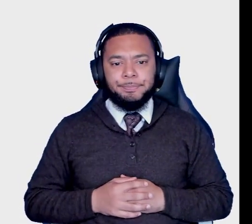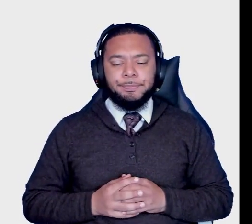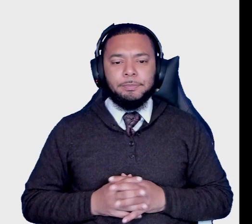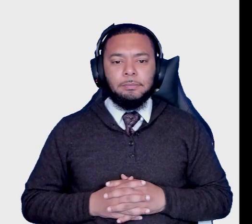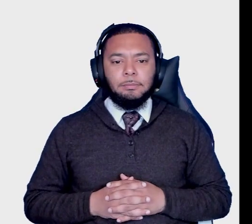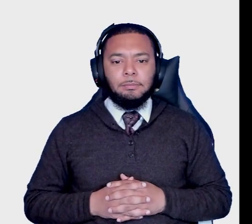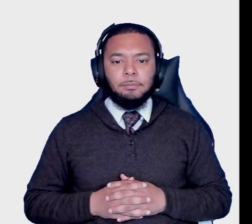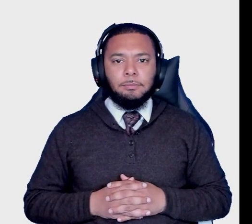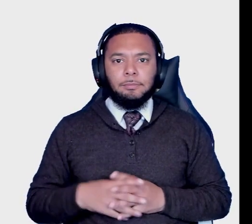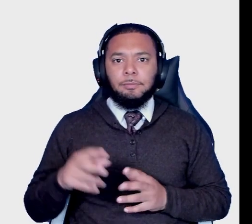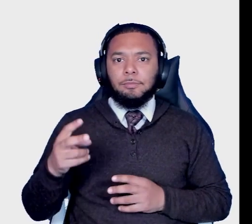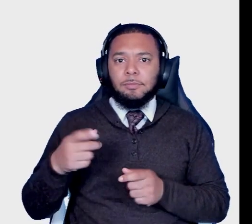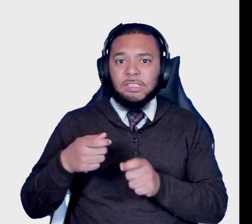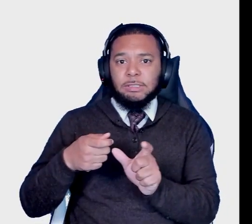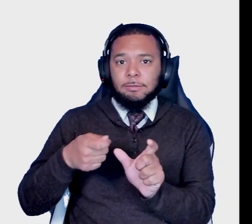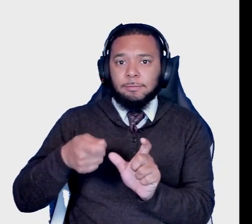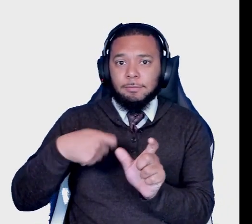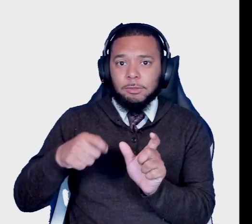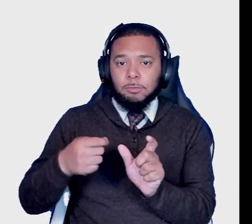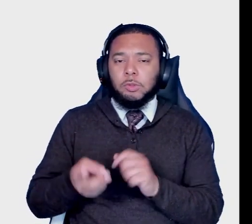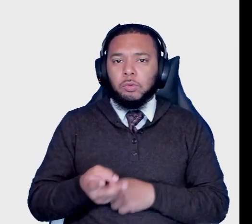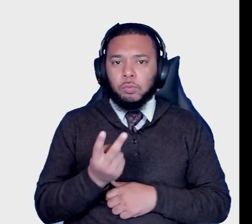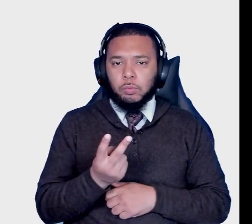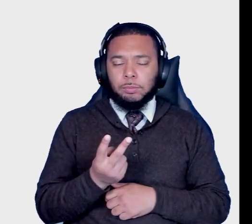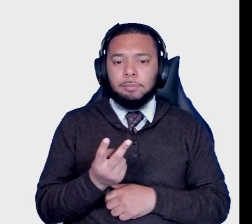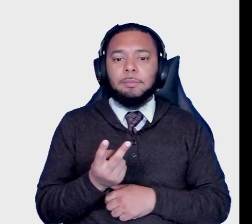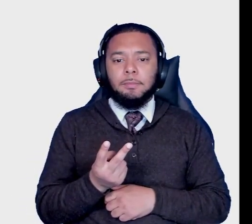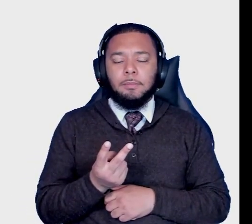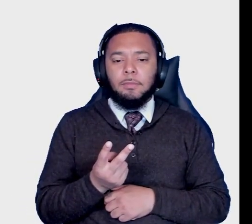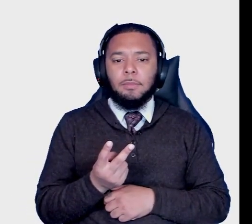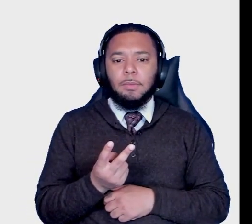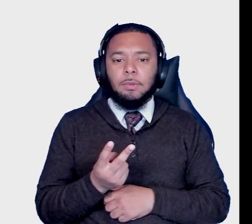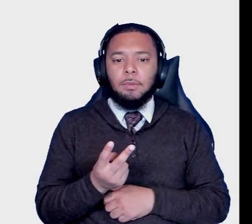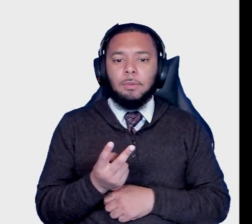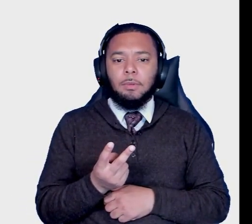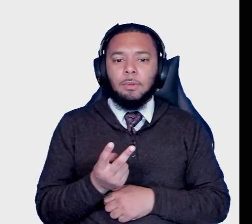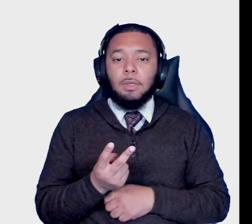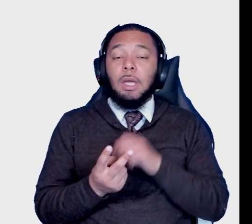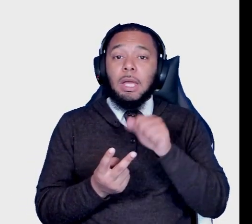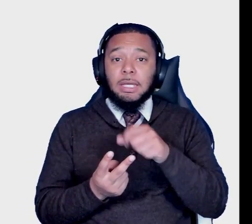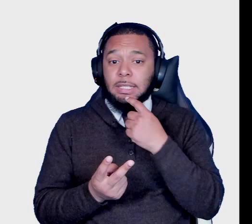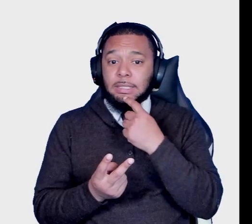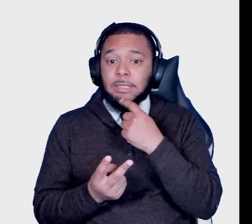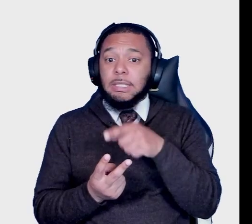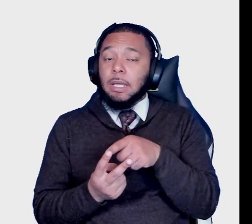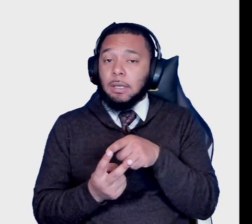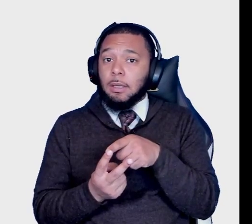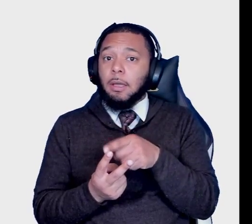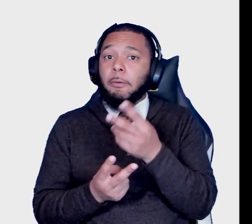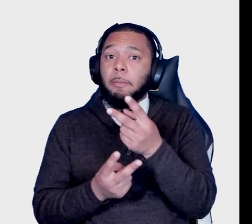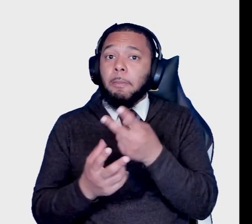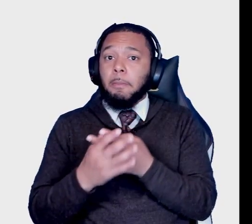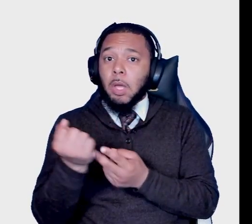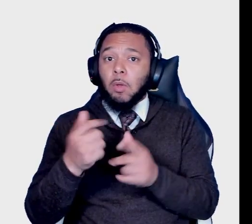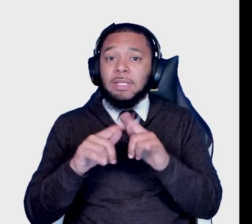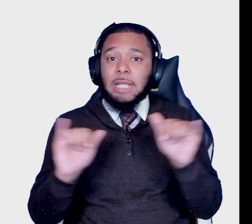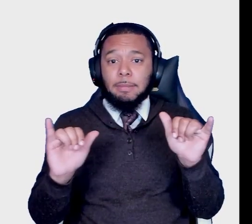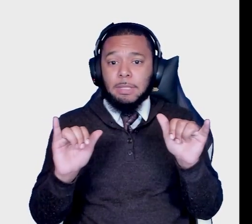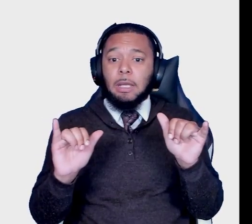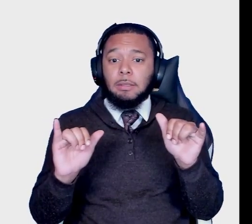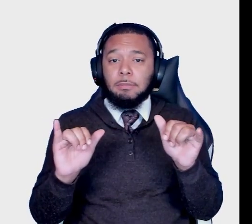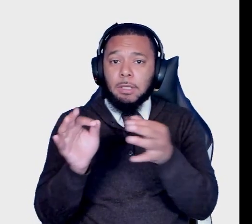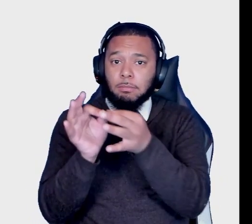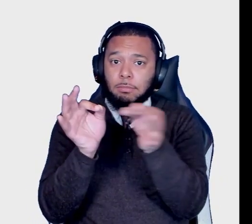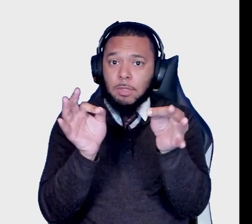So I'll have two variables. Notice that it's okay if I declare both of those variables as on